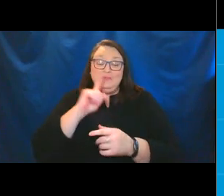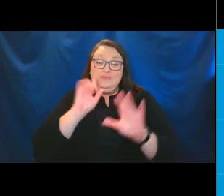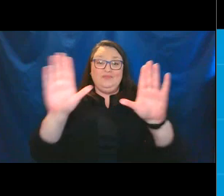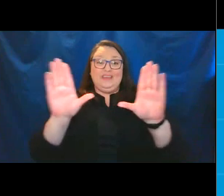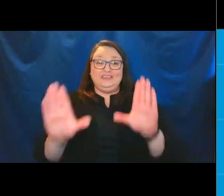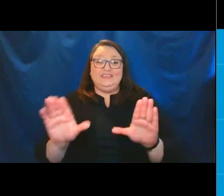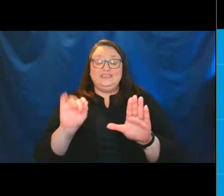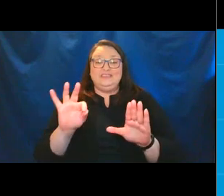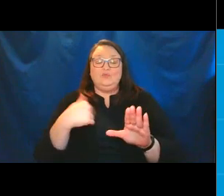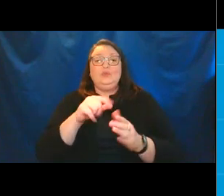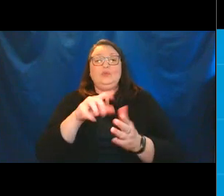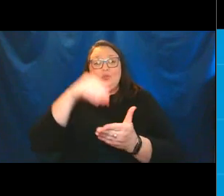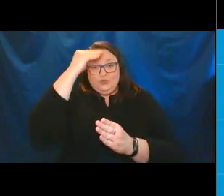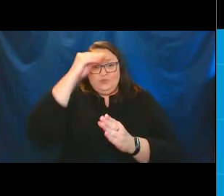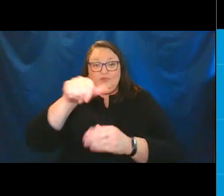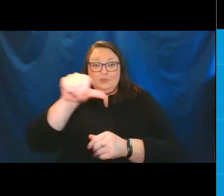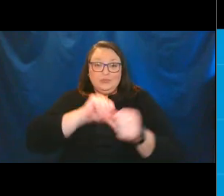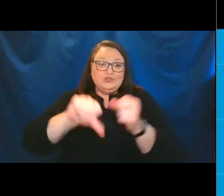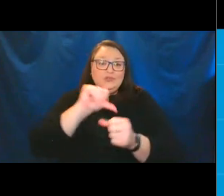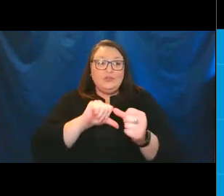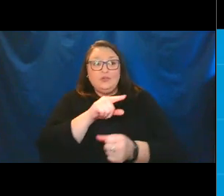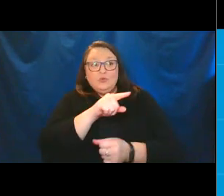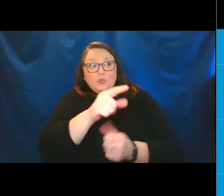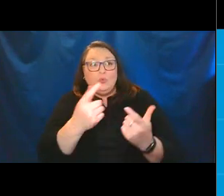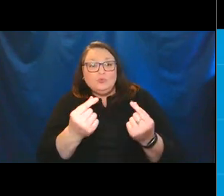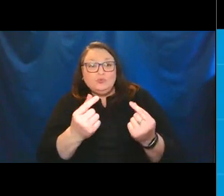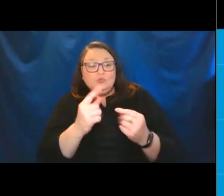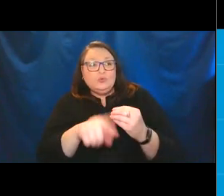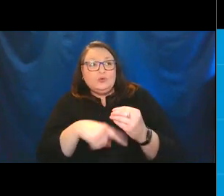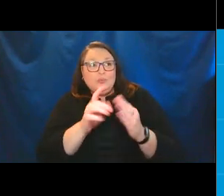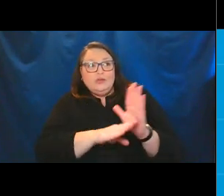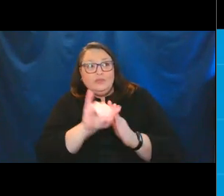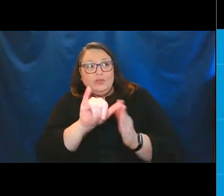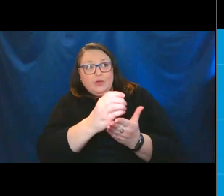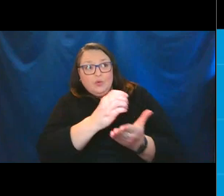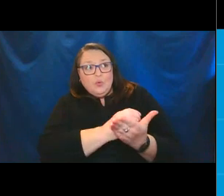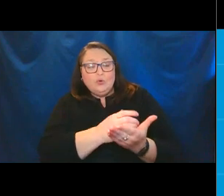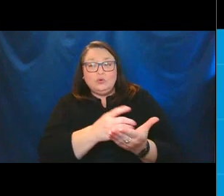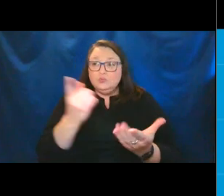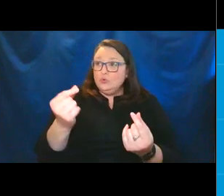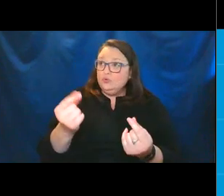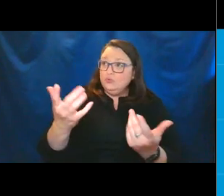we could learn from others on what they're doing around building that course. And then how can we